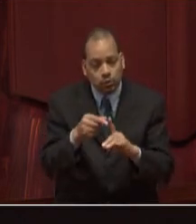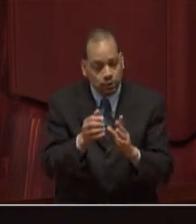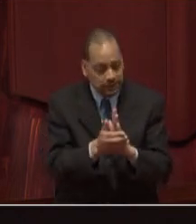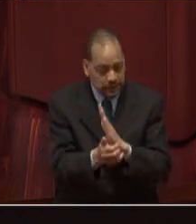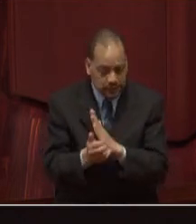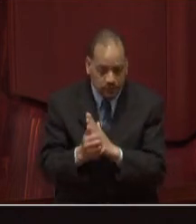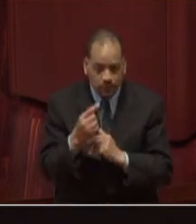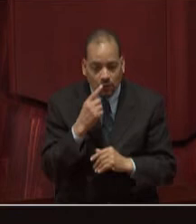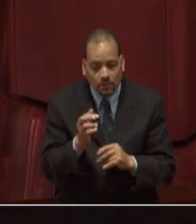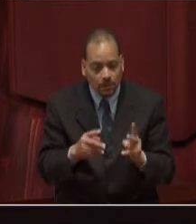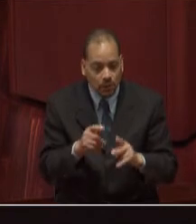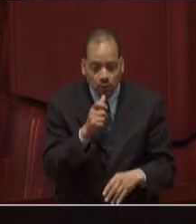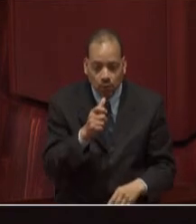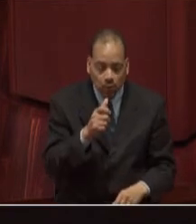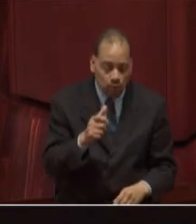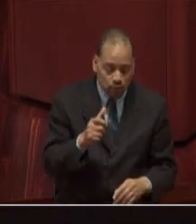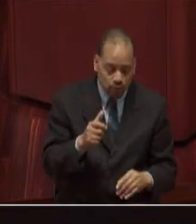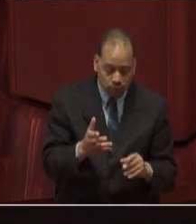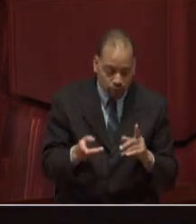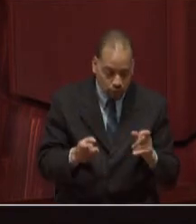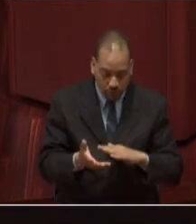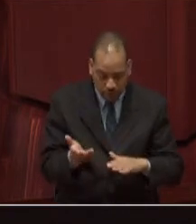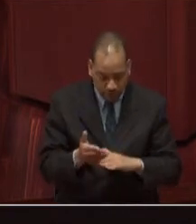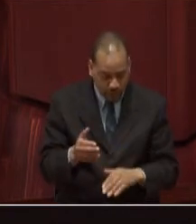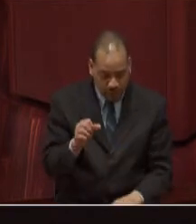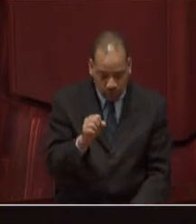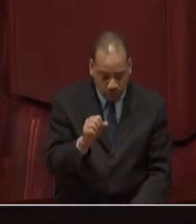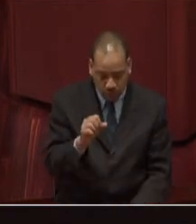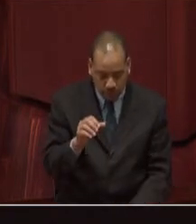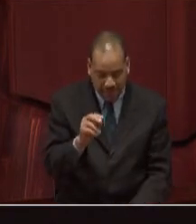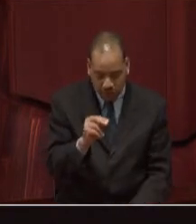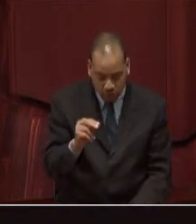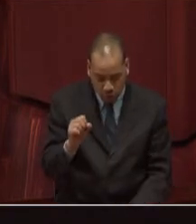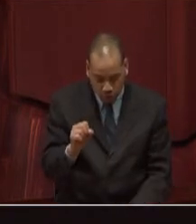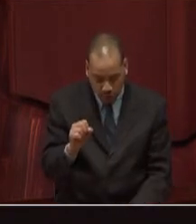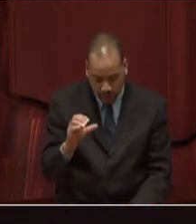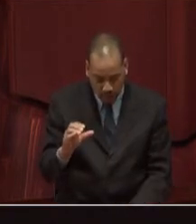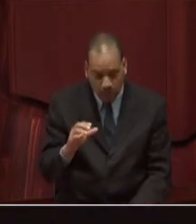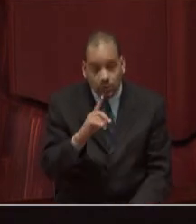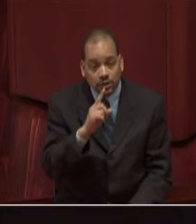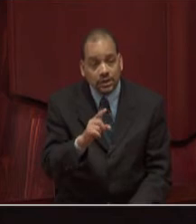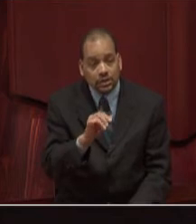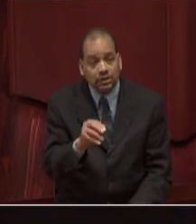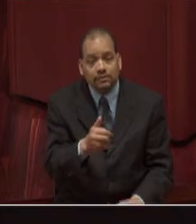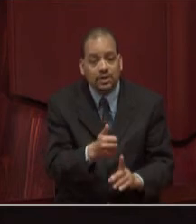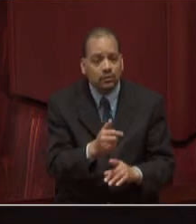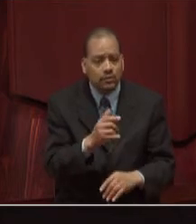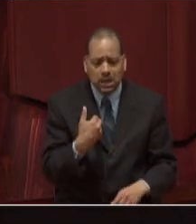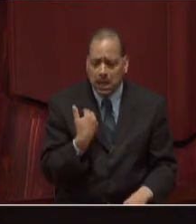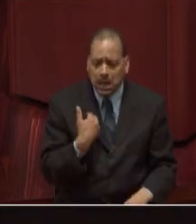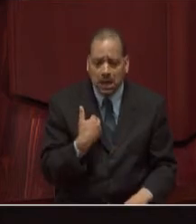staff. And yet, as somebody has pointed out, I think, Jeff, it was you, everybody was pretty young. I mean, I thought you guys were really old at the